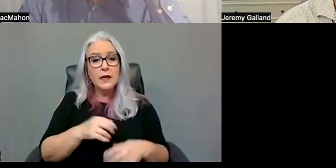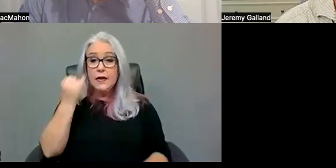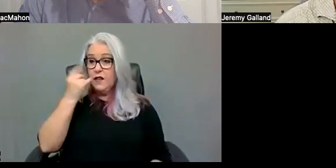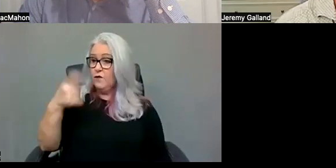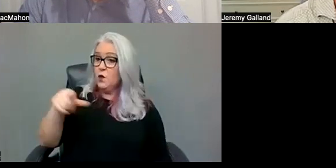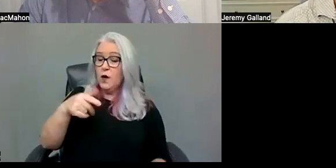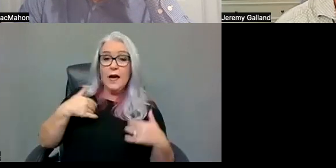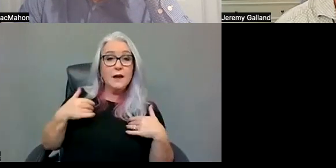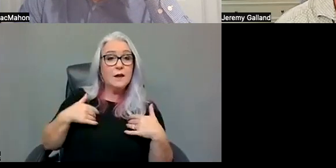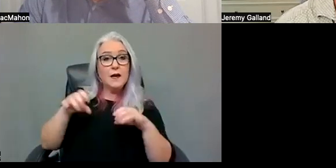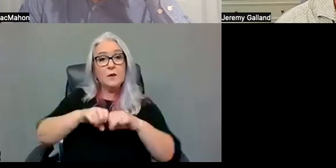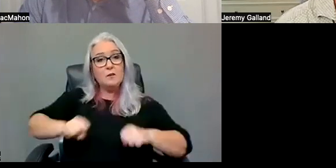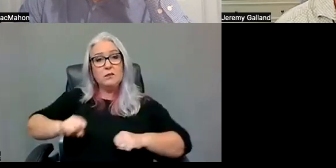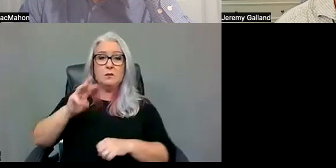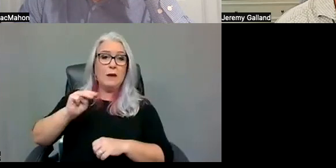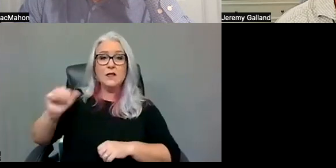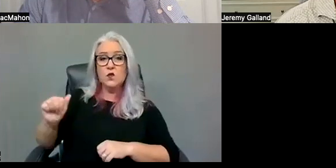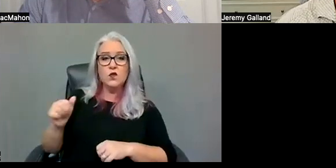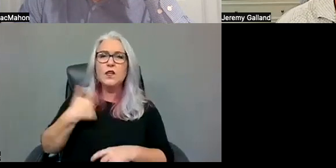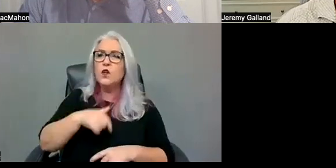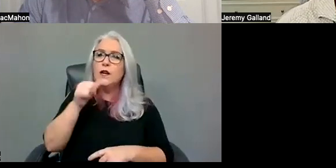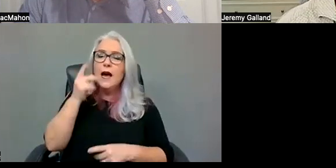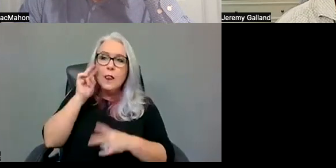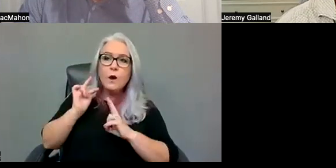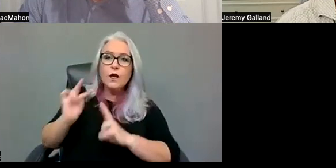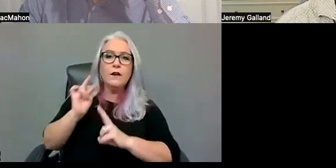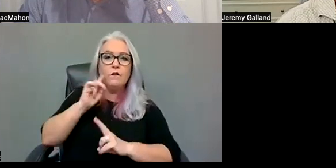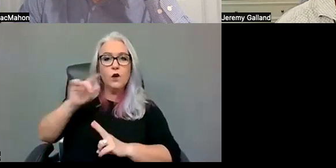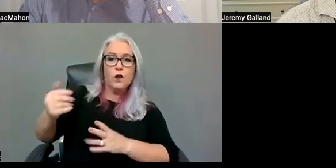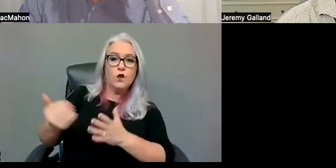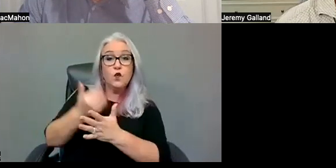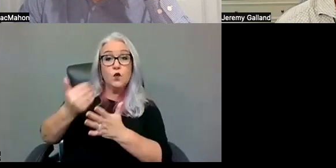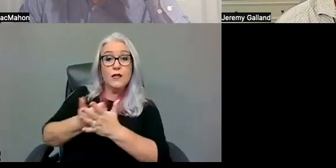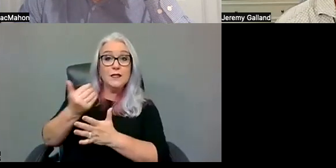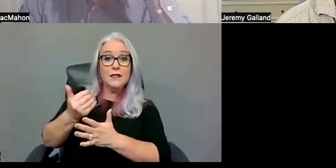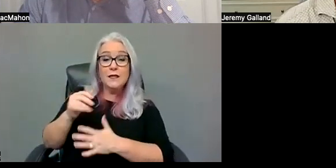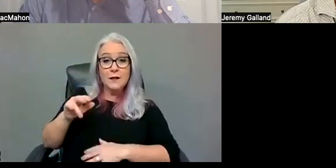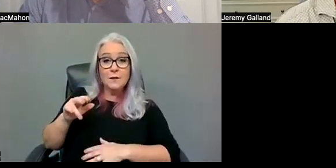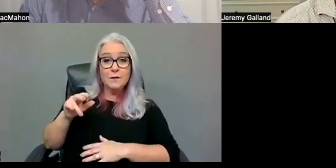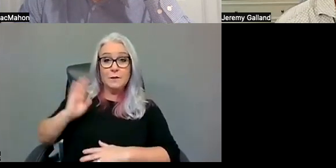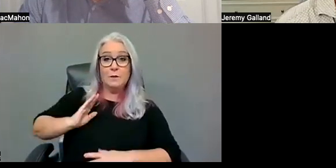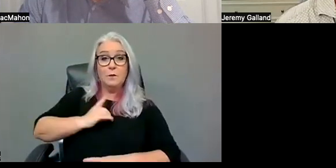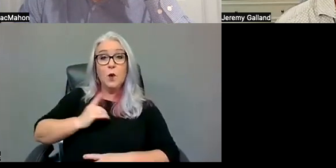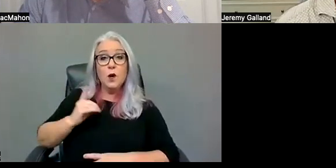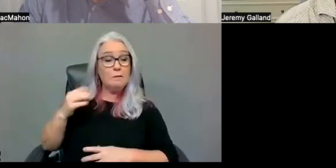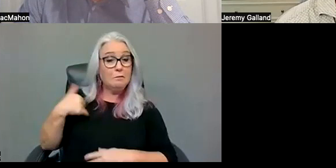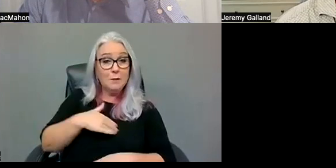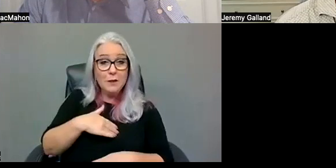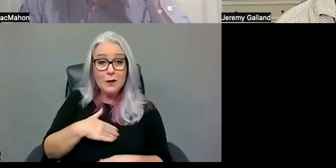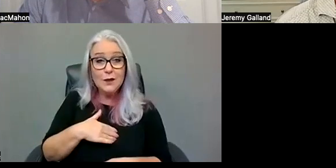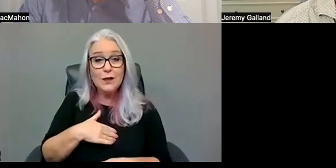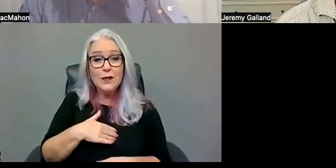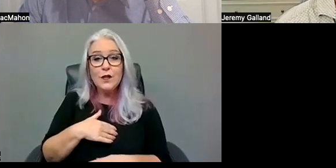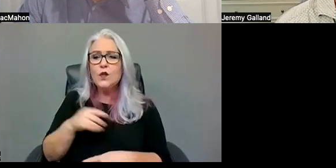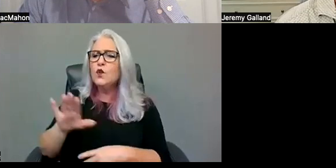this industry, you're not looking to the newest 3-year board member, which is what we usually get out of board members. You are